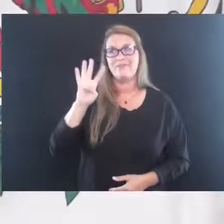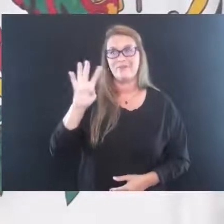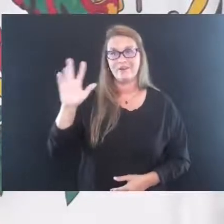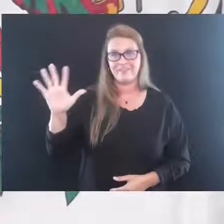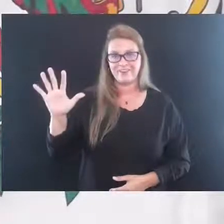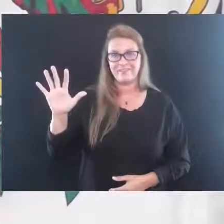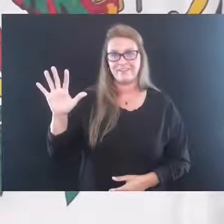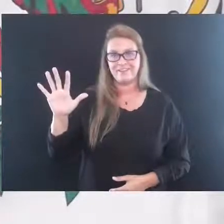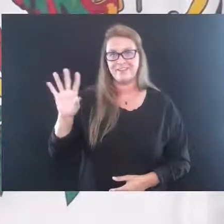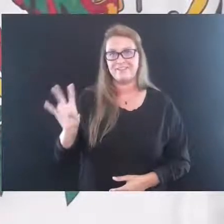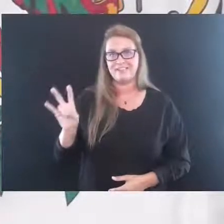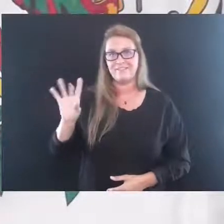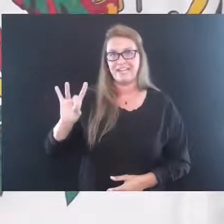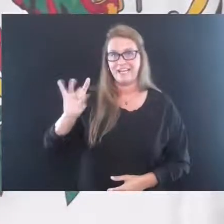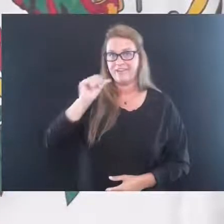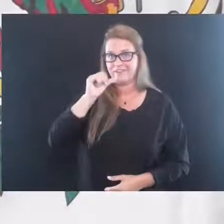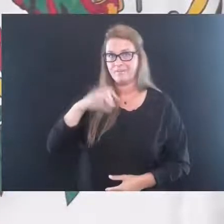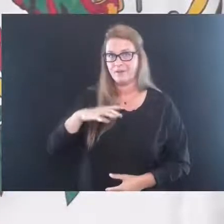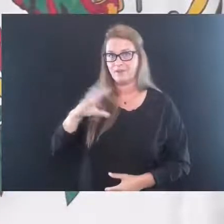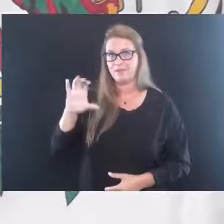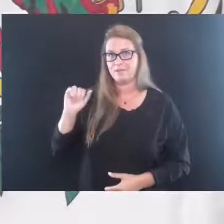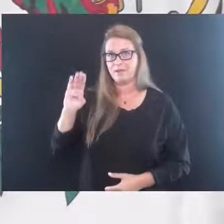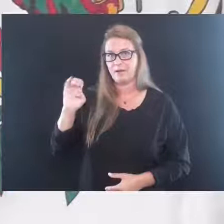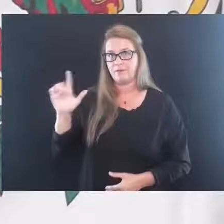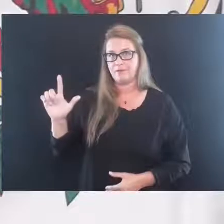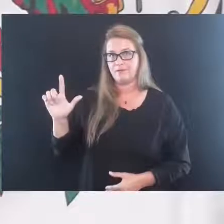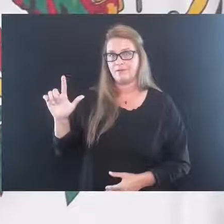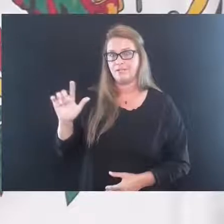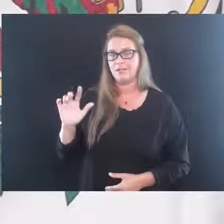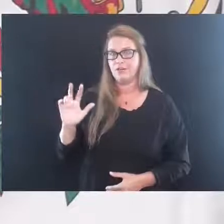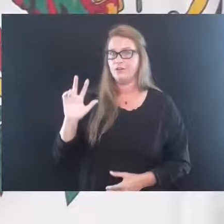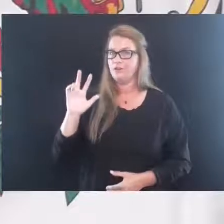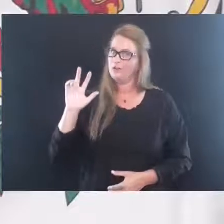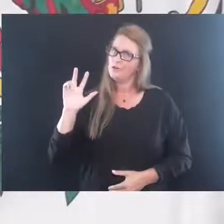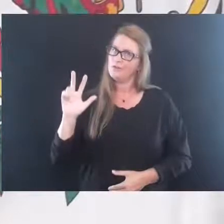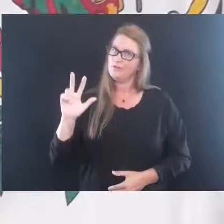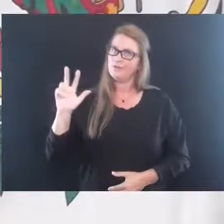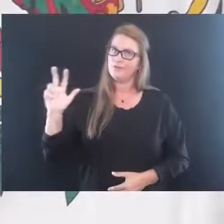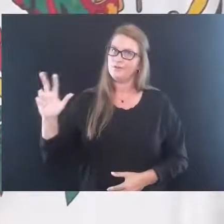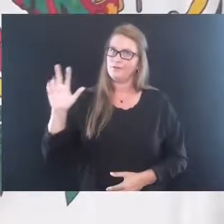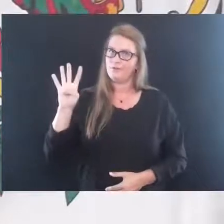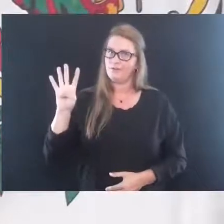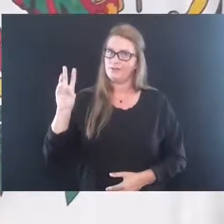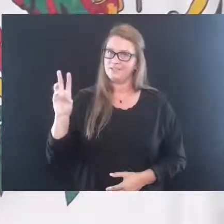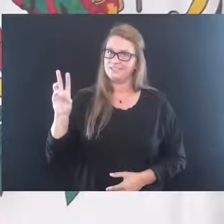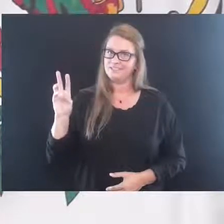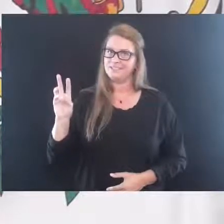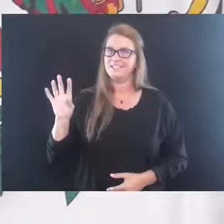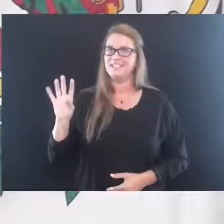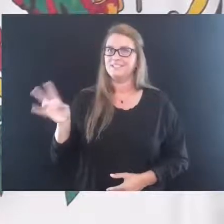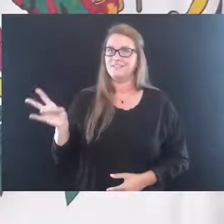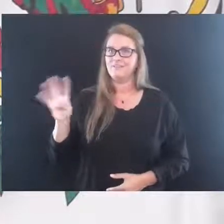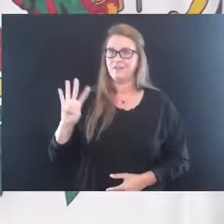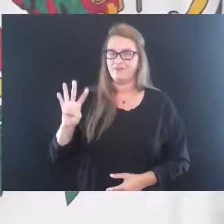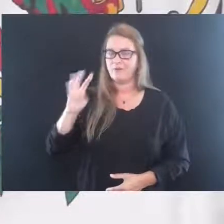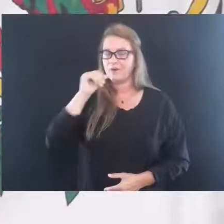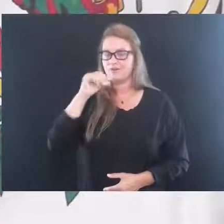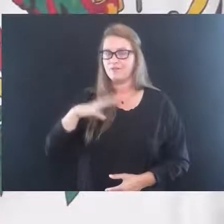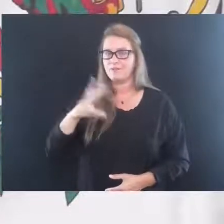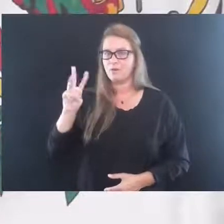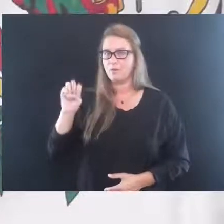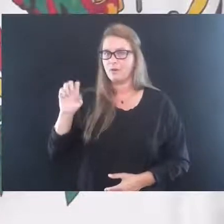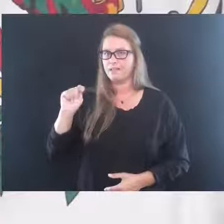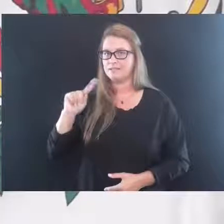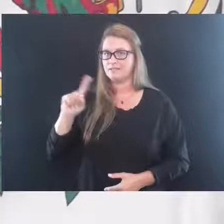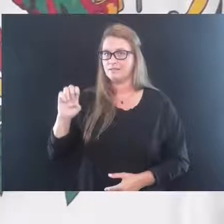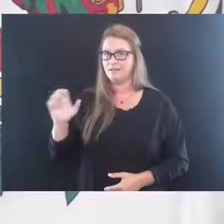death, a 78-year-old female from Cabell County. The 3,346th death, a 74-year-old female from Wetzel